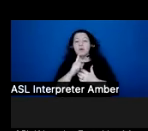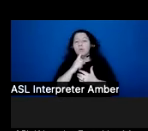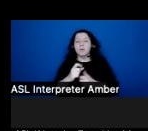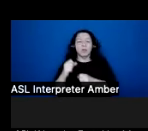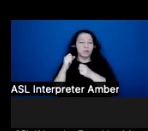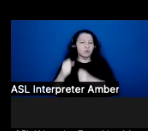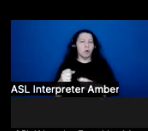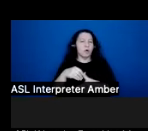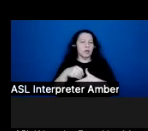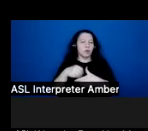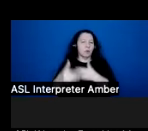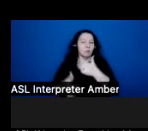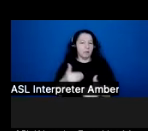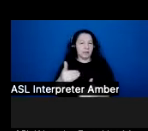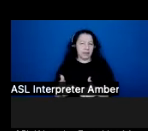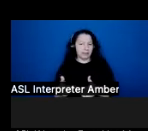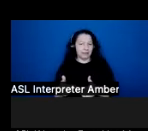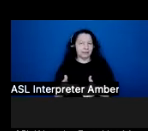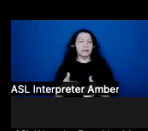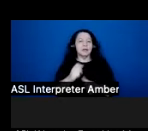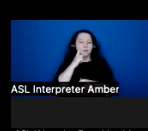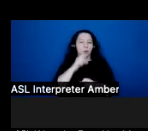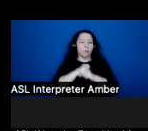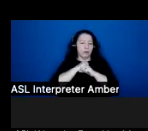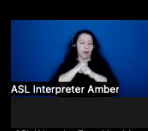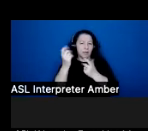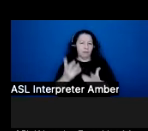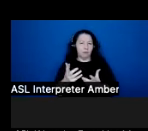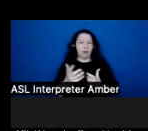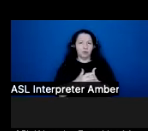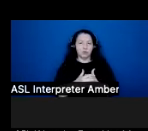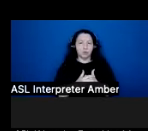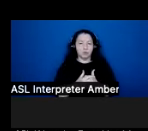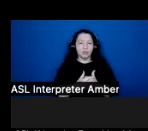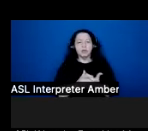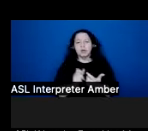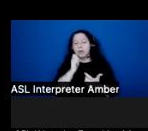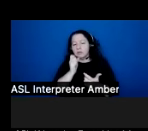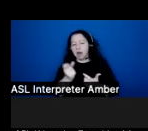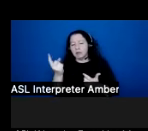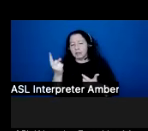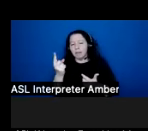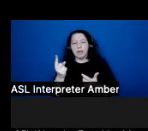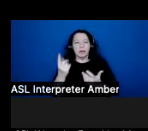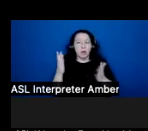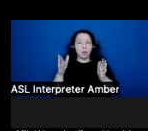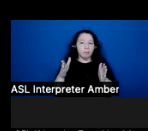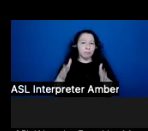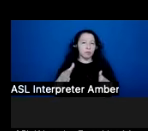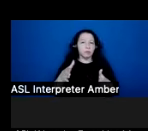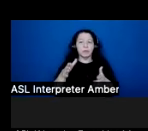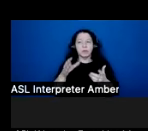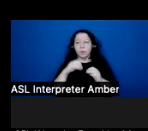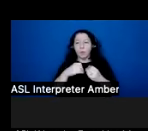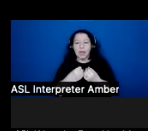internal processes to protect information, where it's not discoverable through subpoenas and that kind of thing.